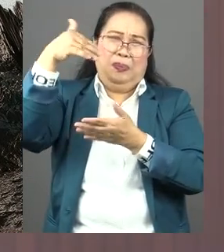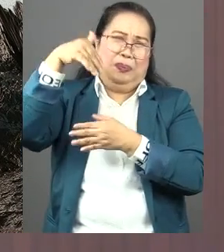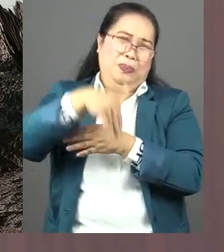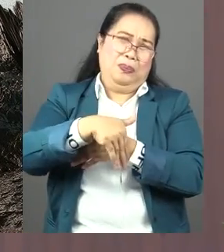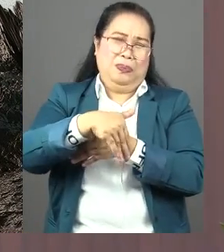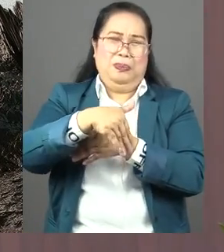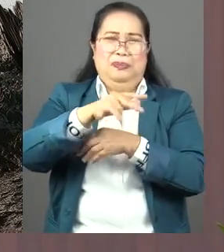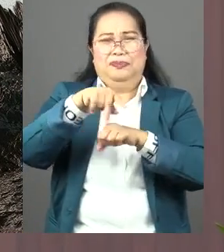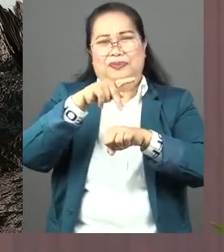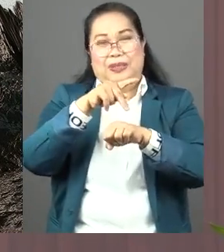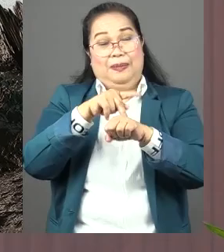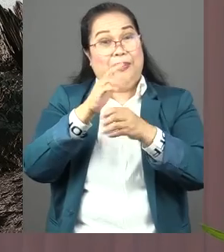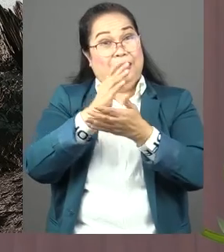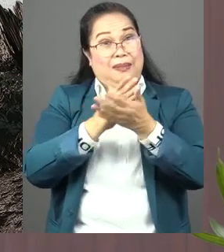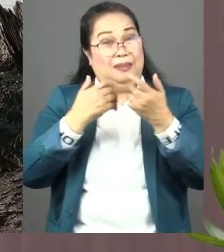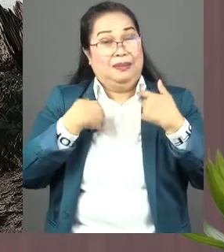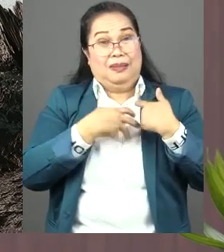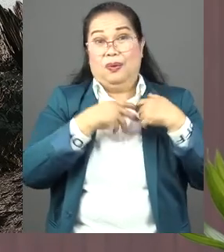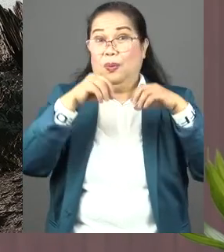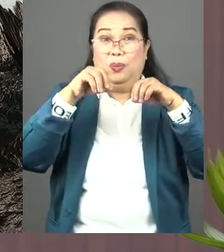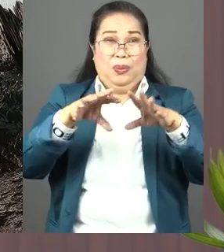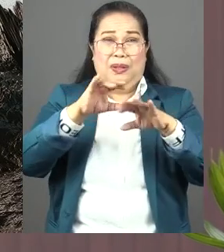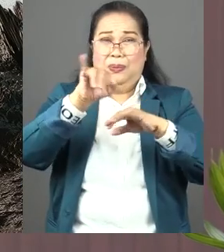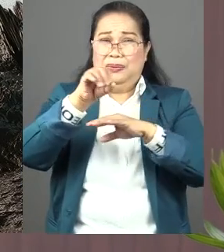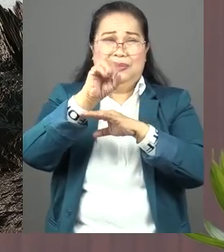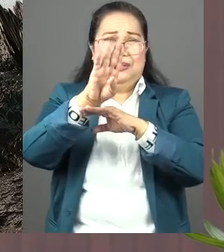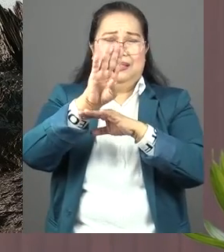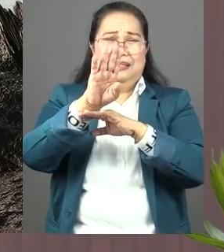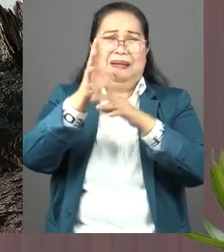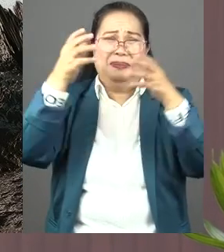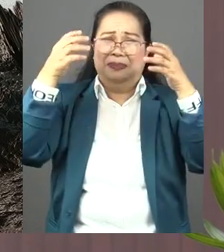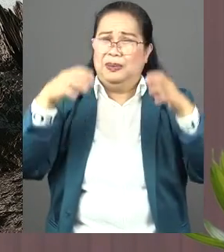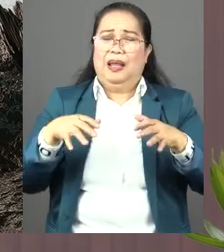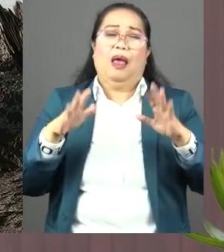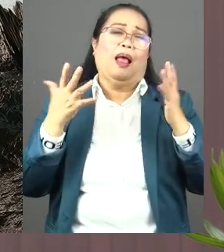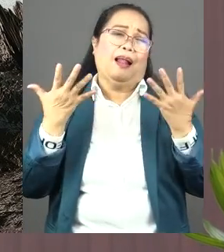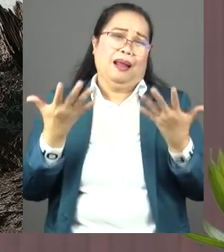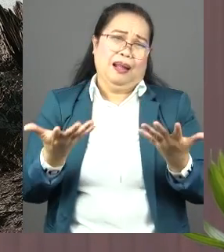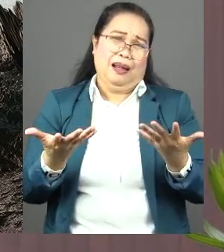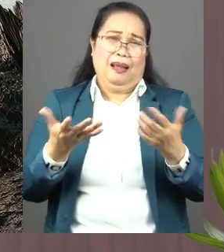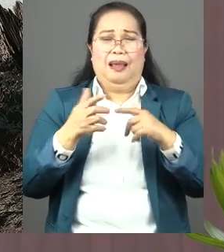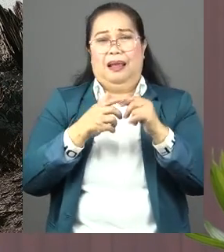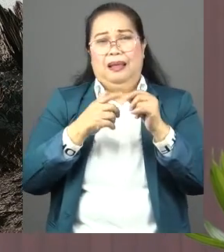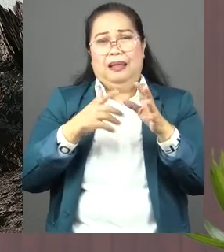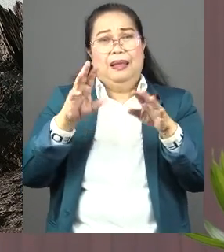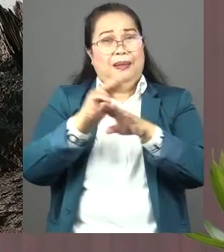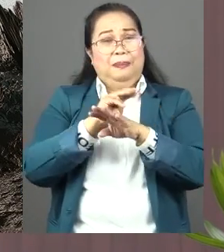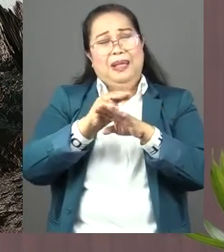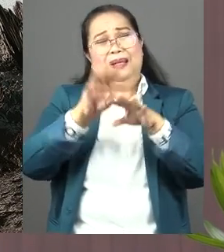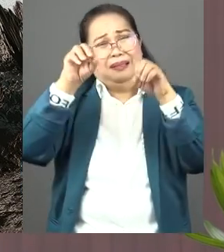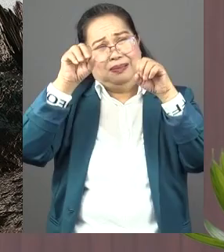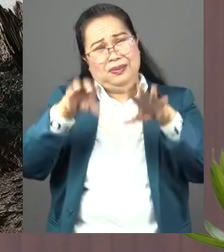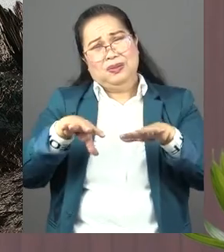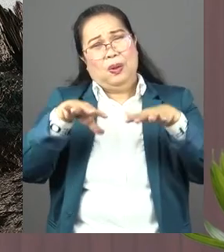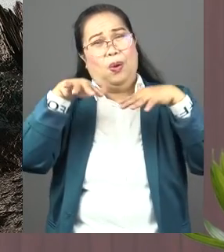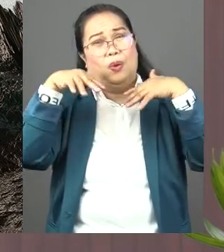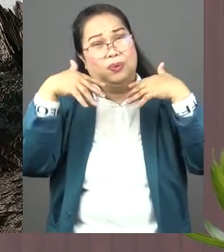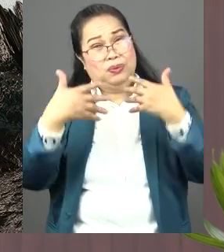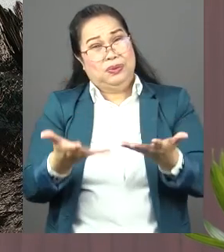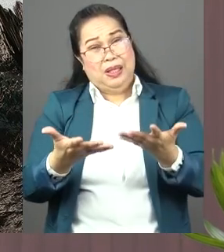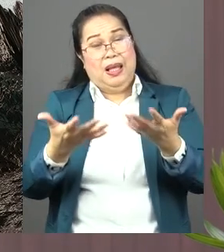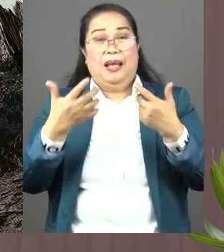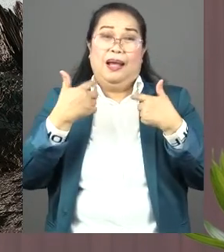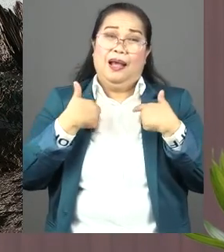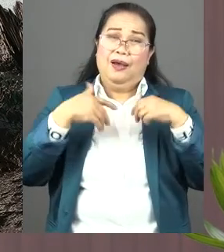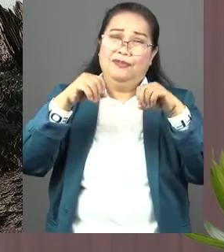country. Some of us because we've lost jobs during the lockdown. Some of us have lost ministries during the lockdown. Some of us have